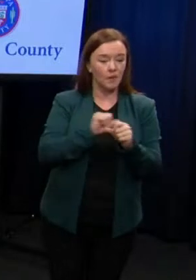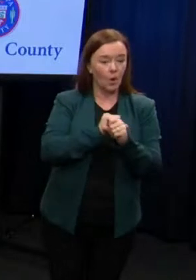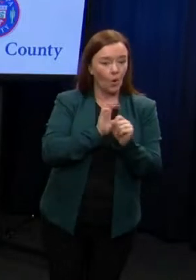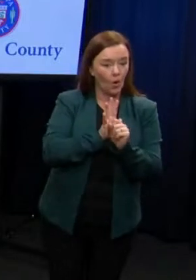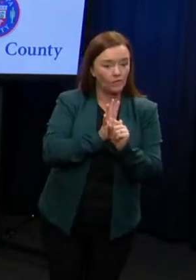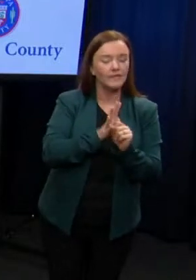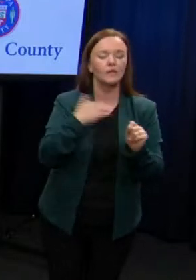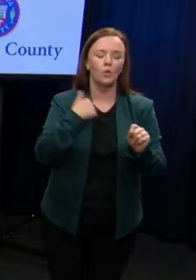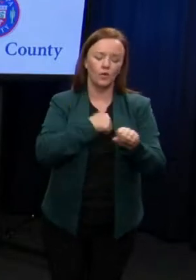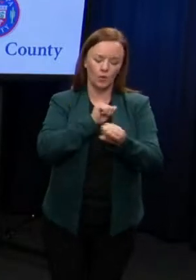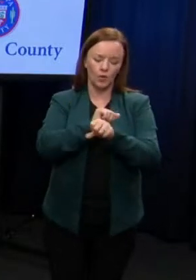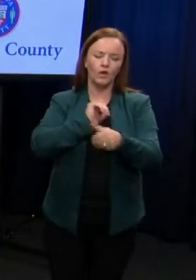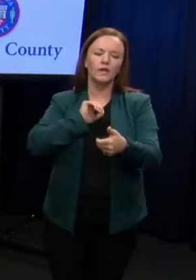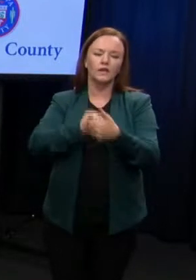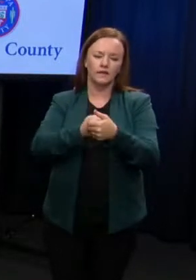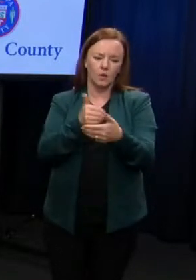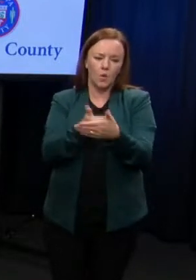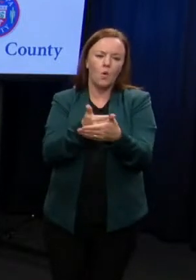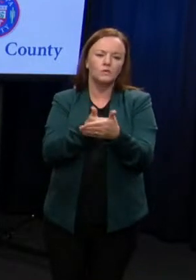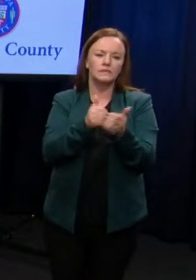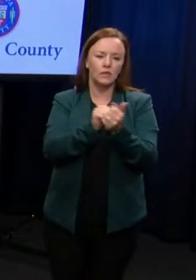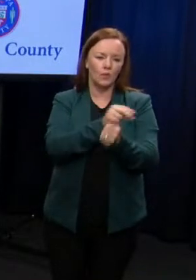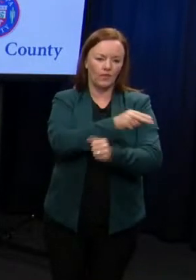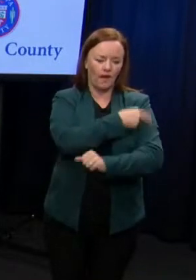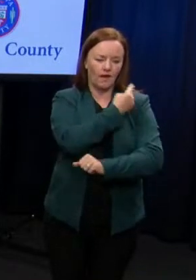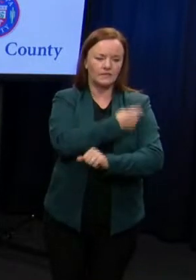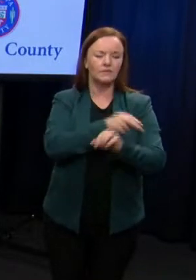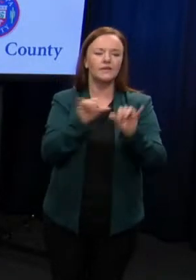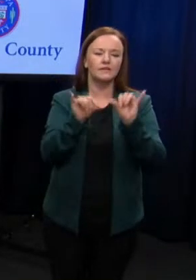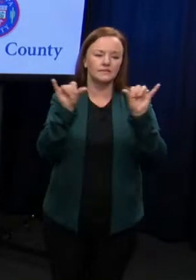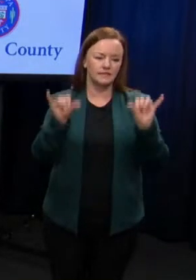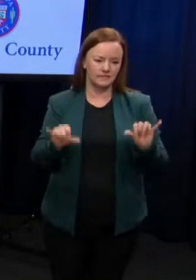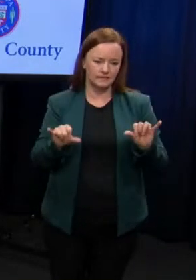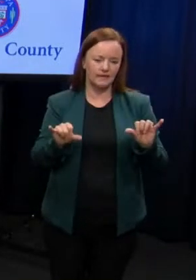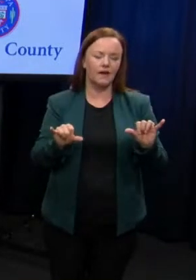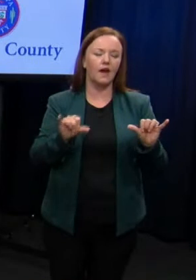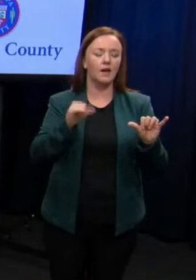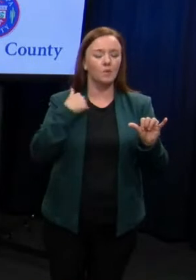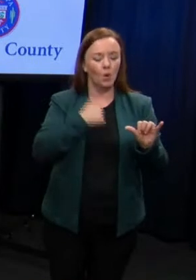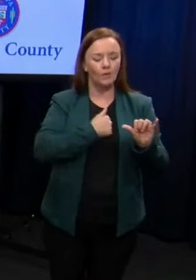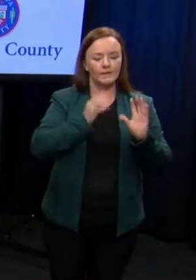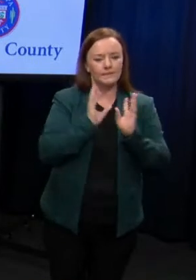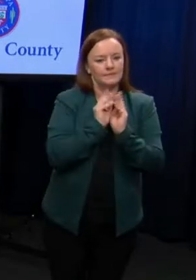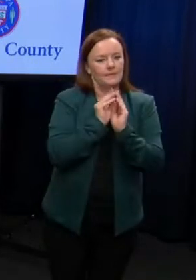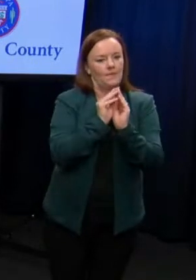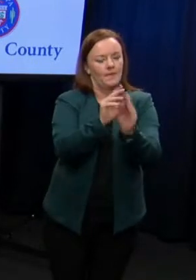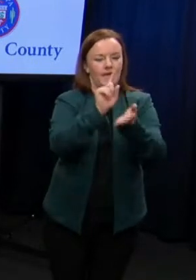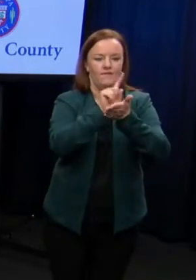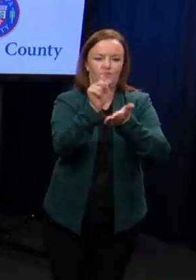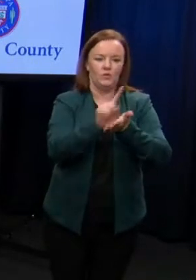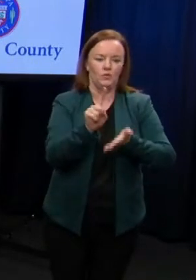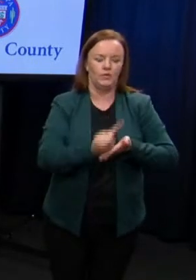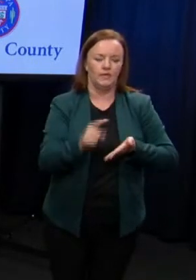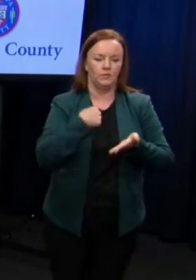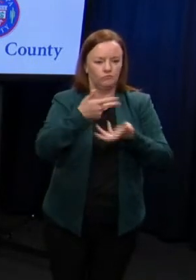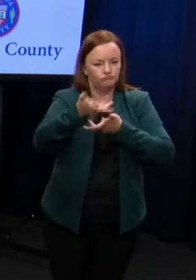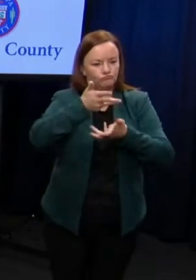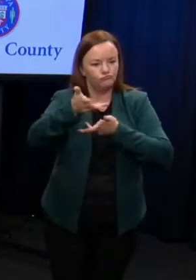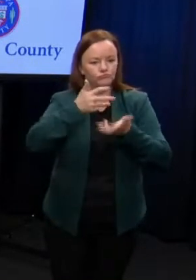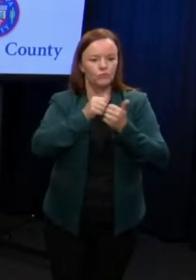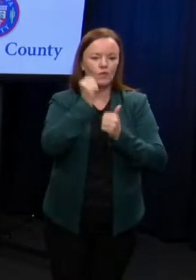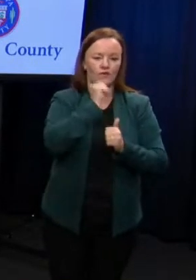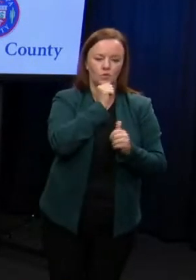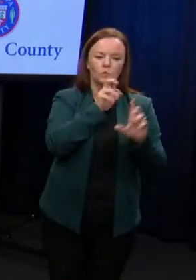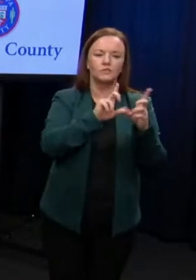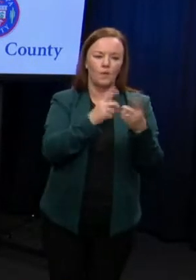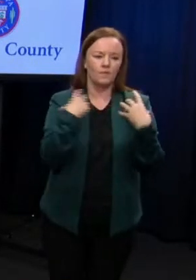are working closely with the hospital systems, meeting with them weekly and working with Arizona Department of